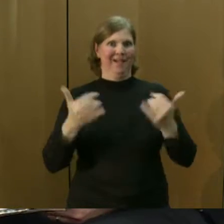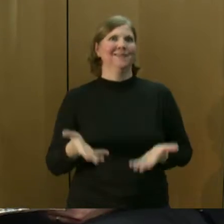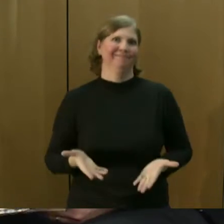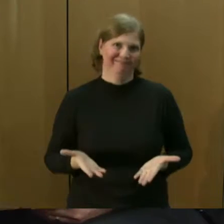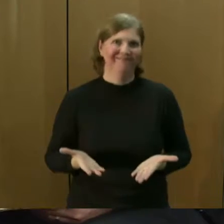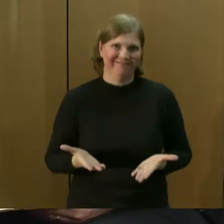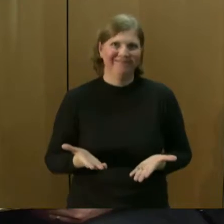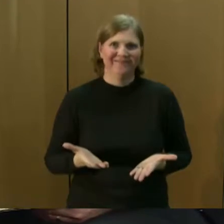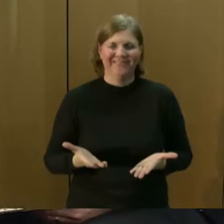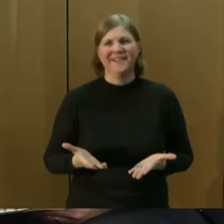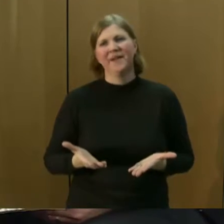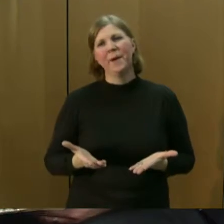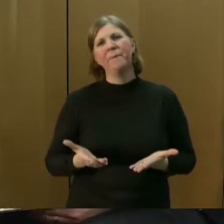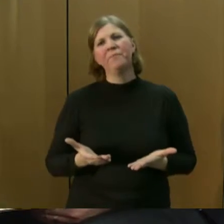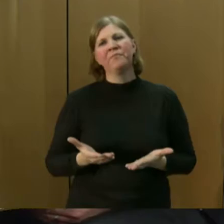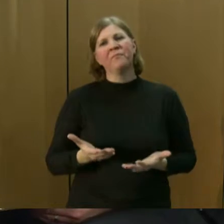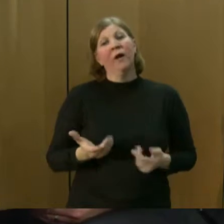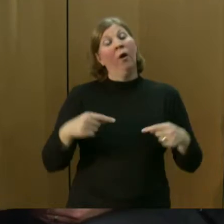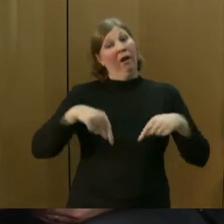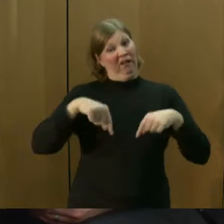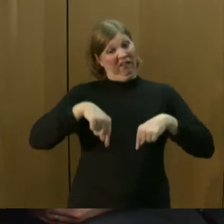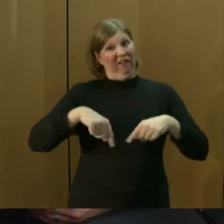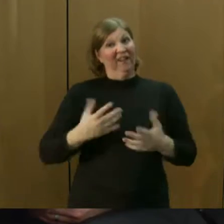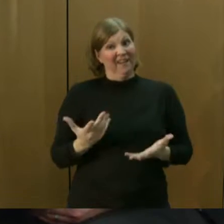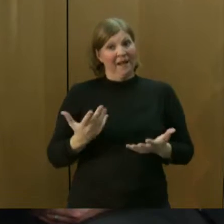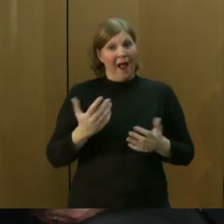that we may never have engaged with otherwise.